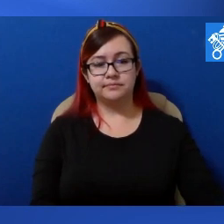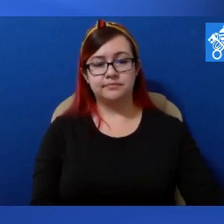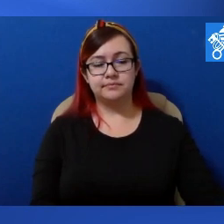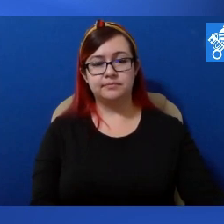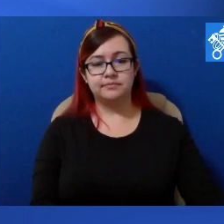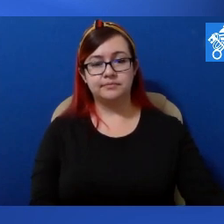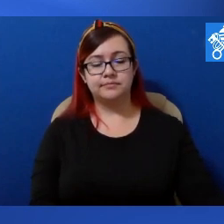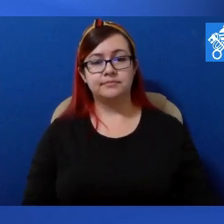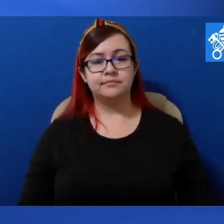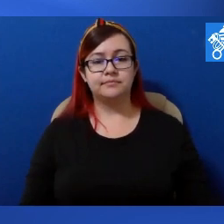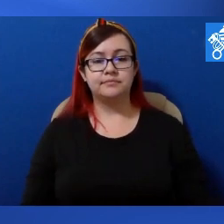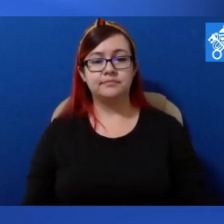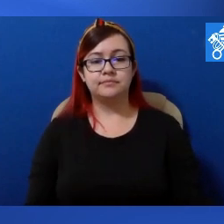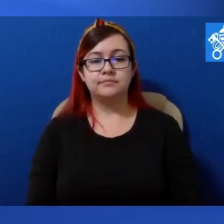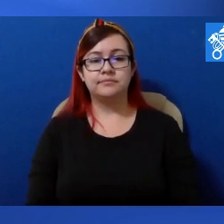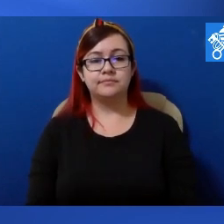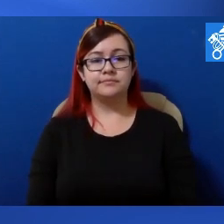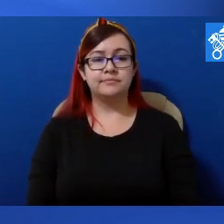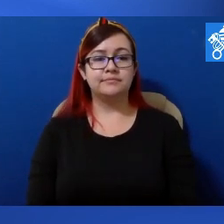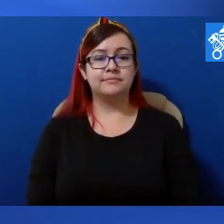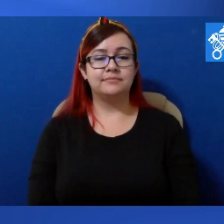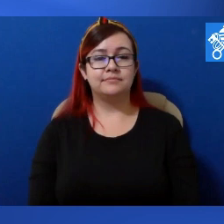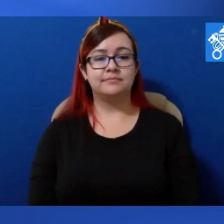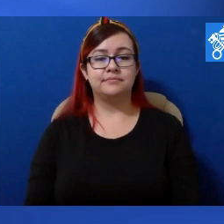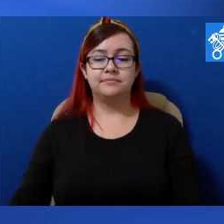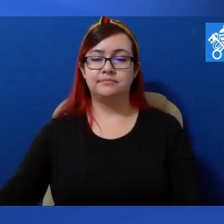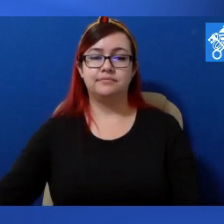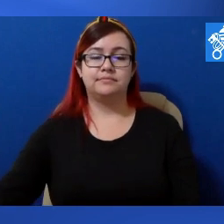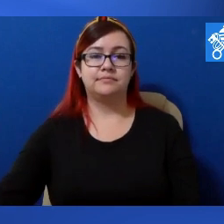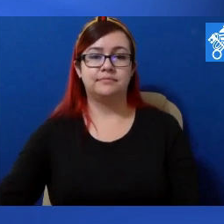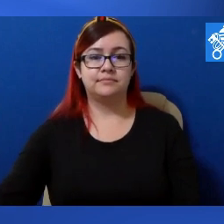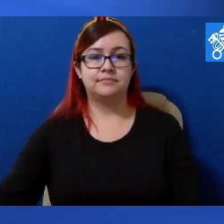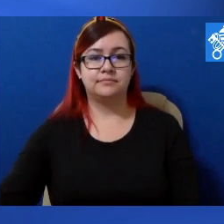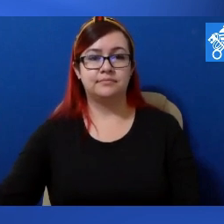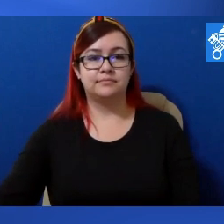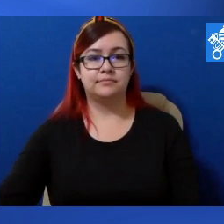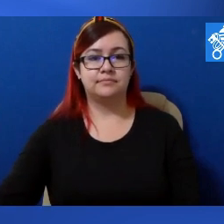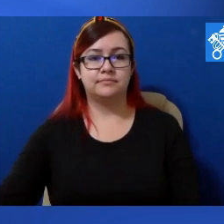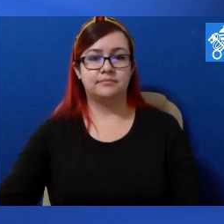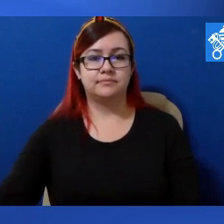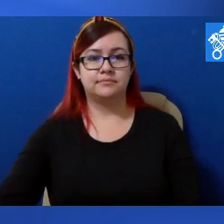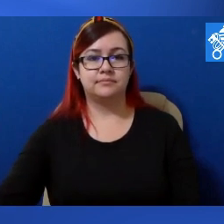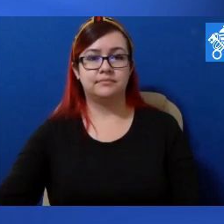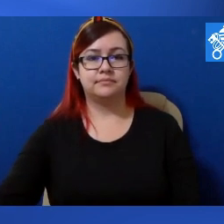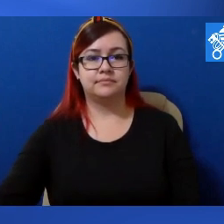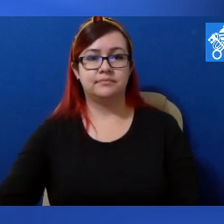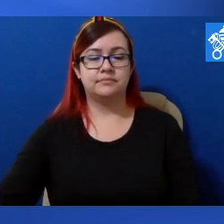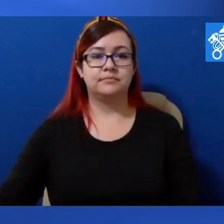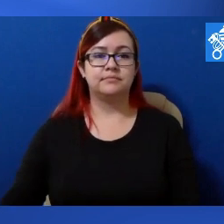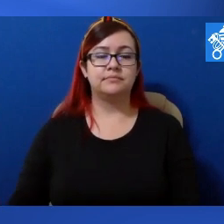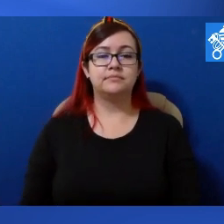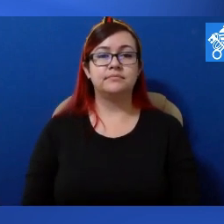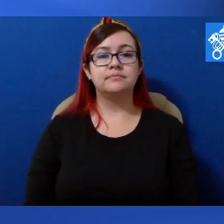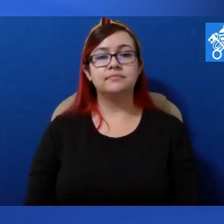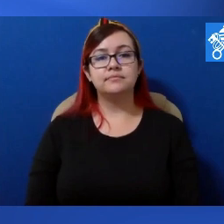Irlanda, Danimarca, Norvegia, Malta, Indonesia, Filippine e Stati Uniti. Su tutti voi invoco